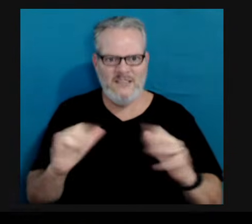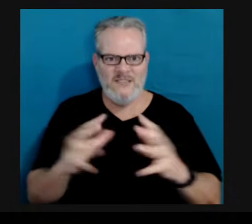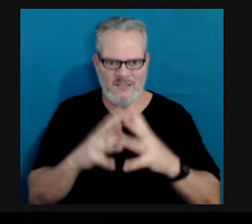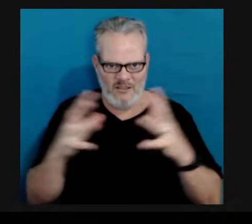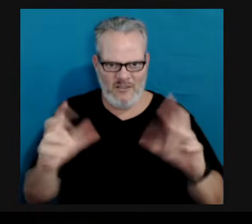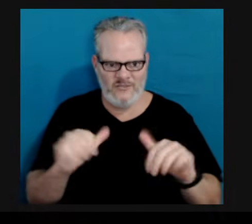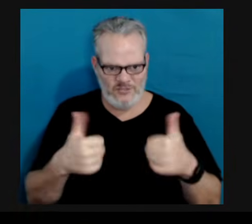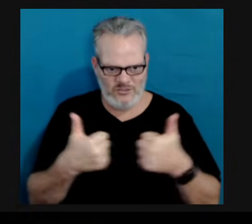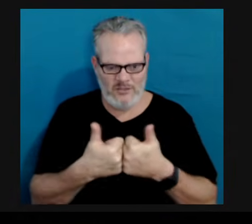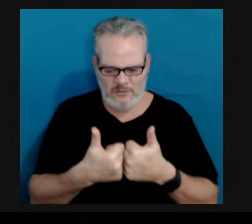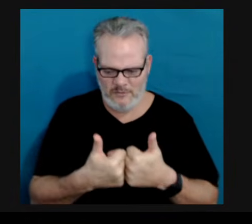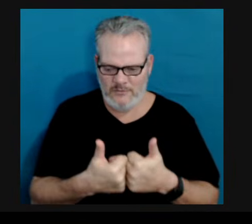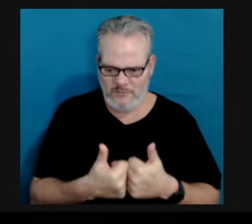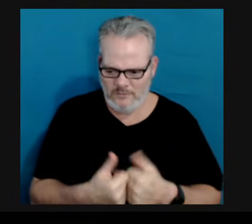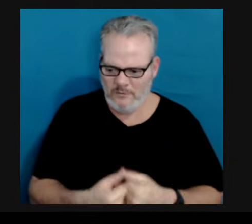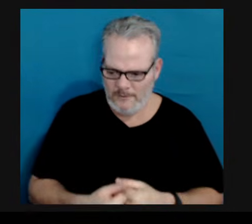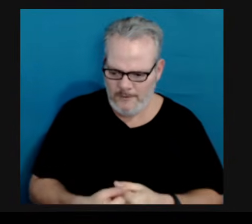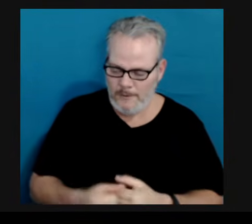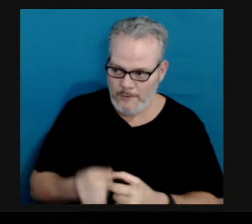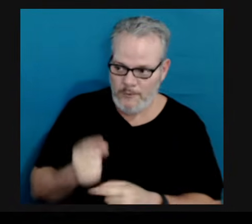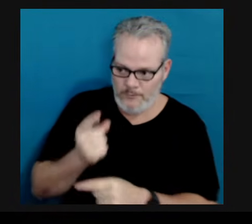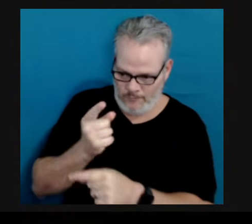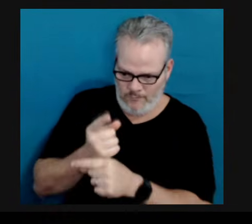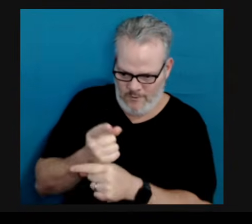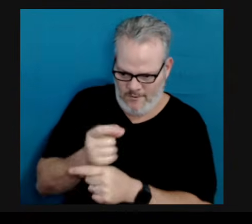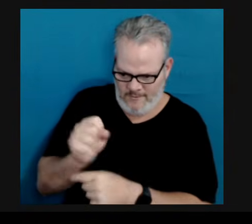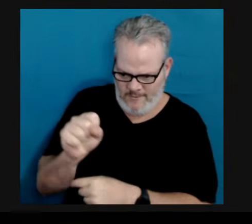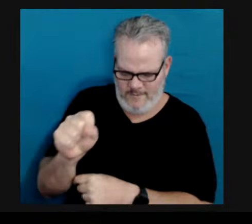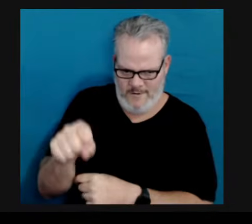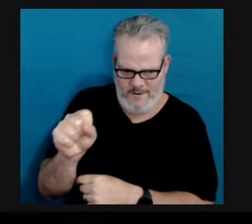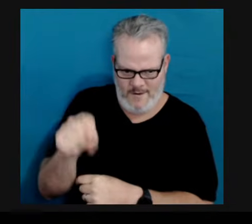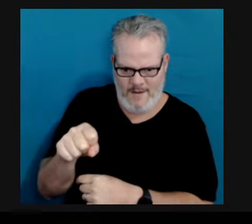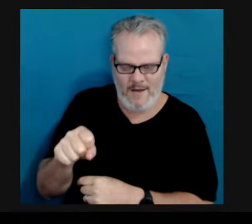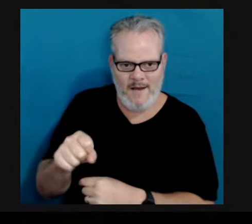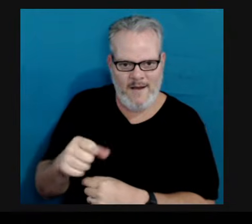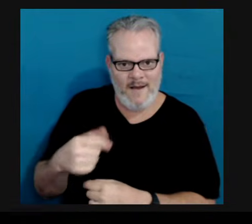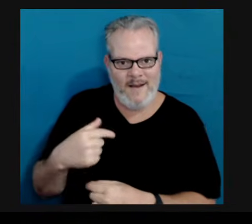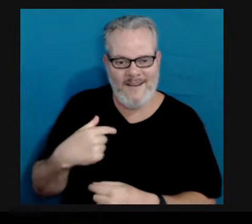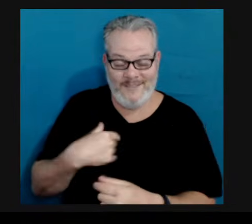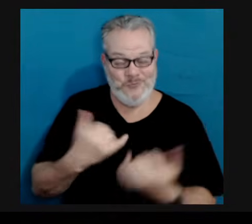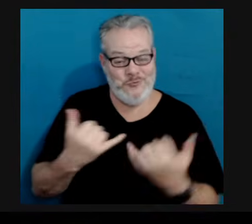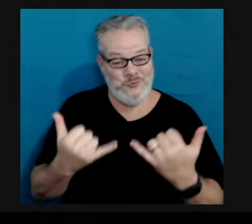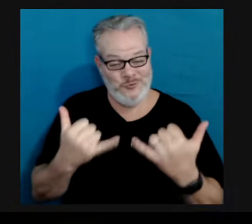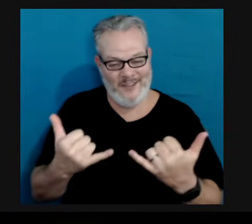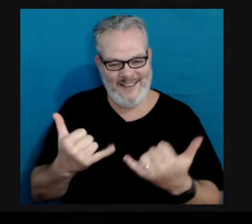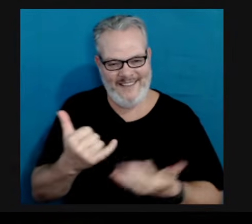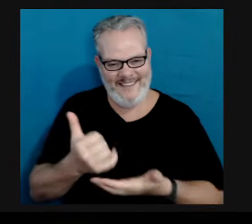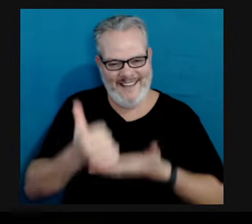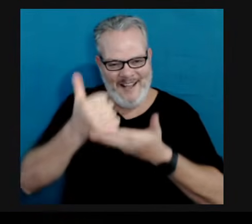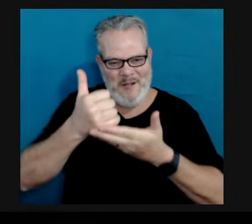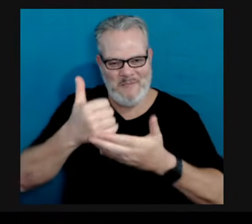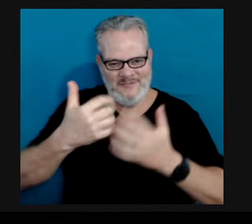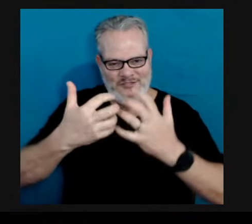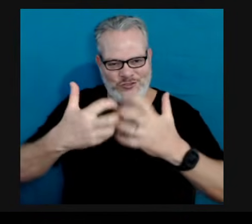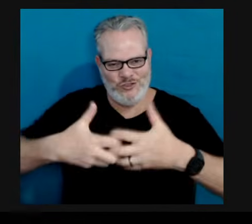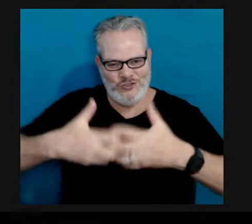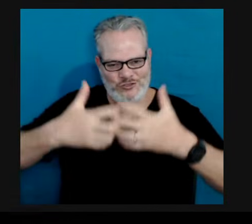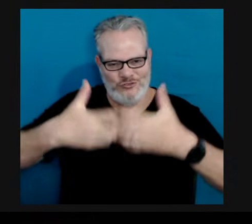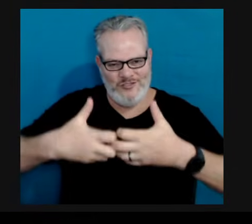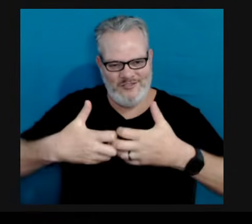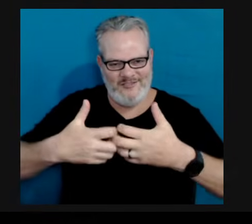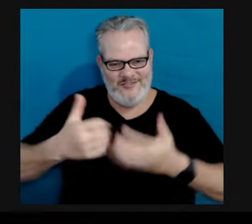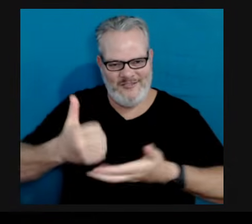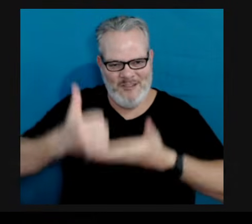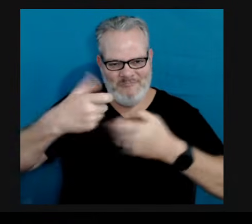of resilience needed. Yeah. This brought to you by Honda, the generator out there, just putting in